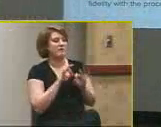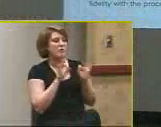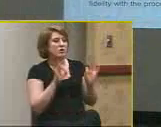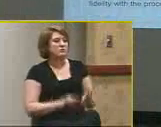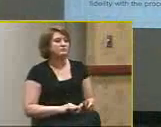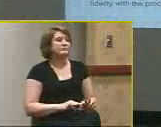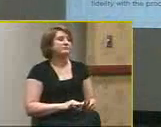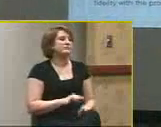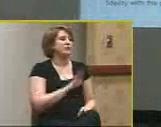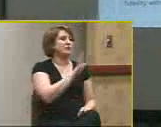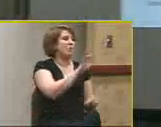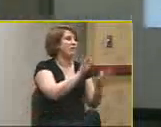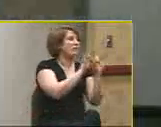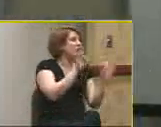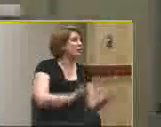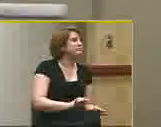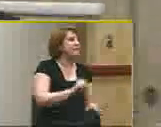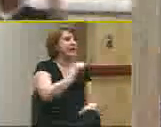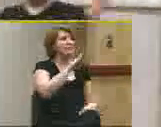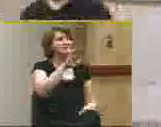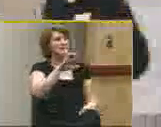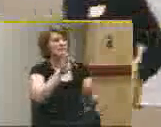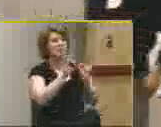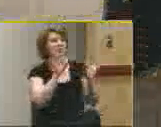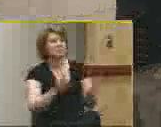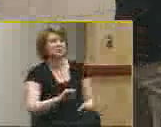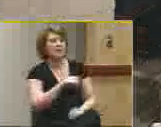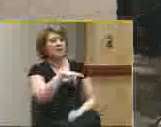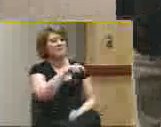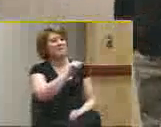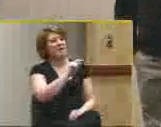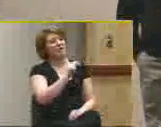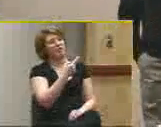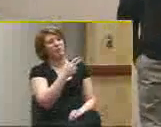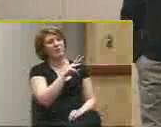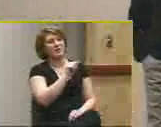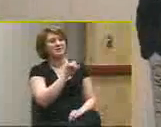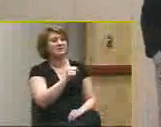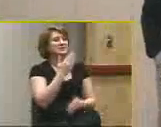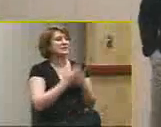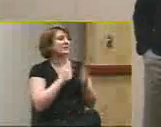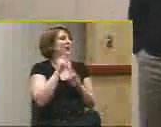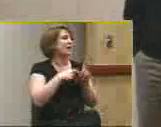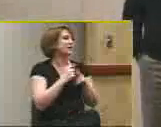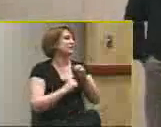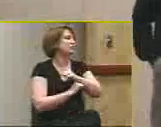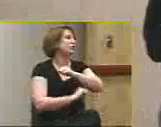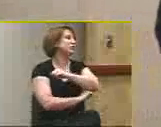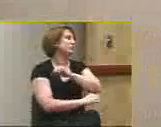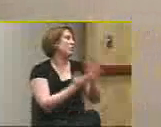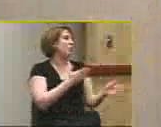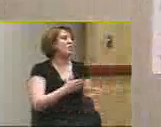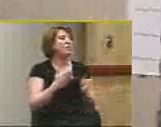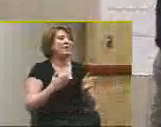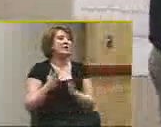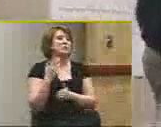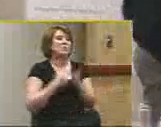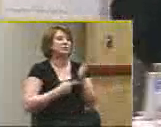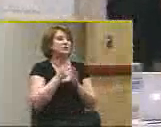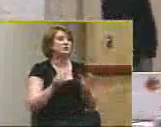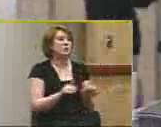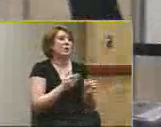got the ABC forms. You got the pathways. Use some sort of structure to help organize what it is you're doing while you go